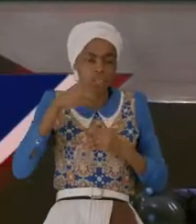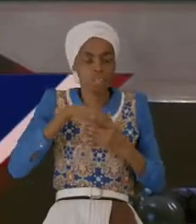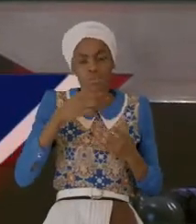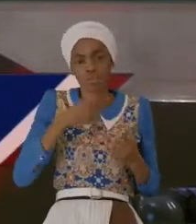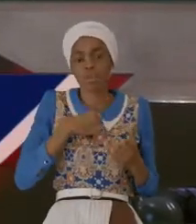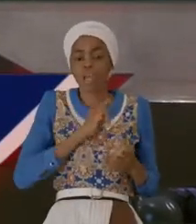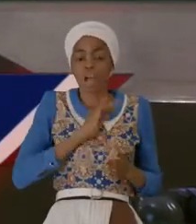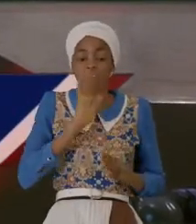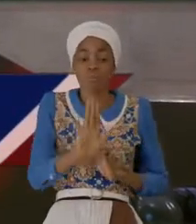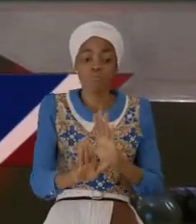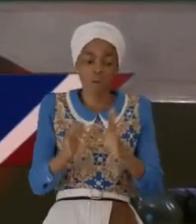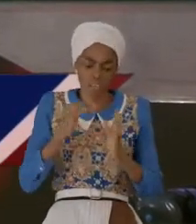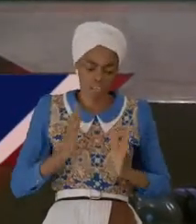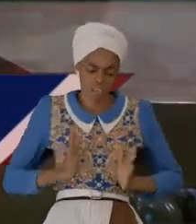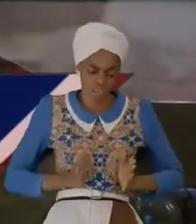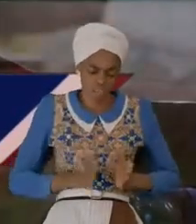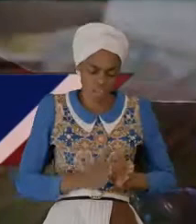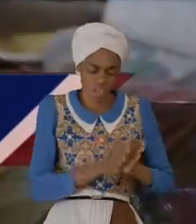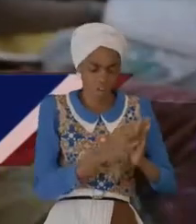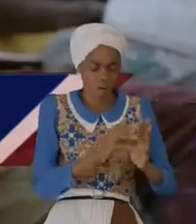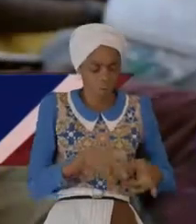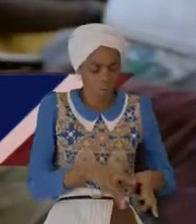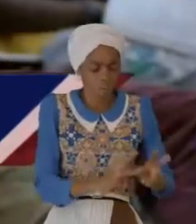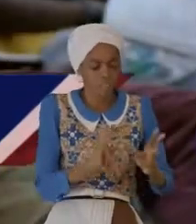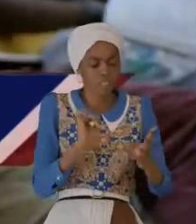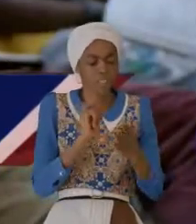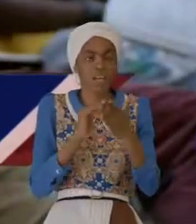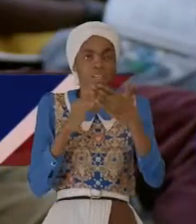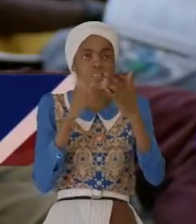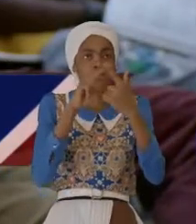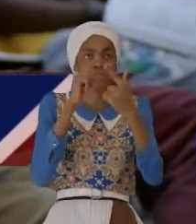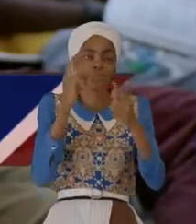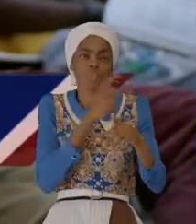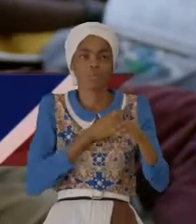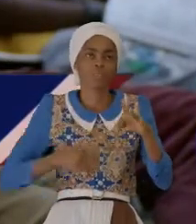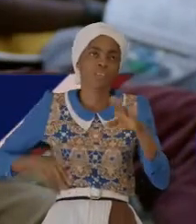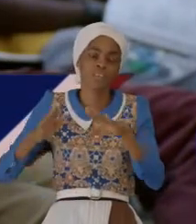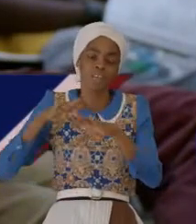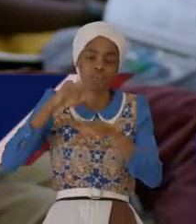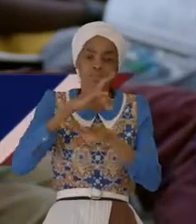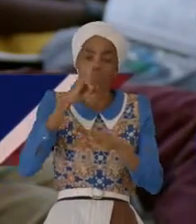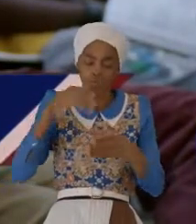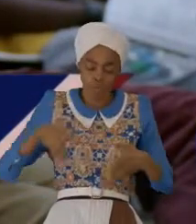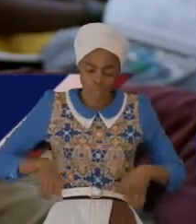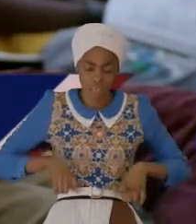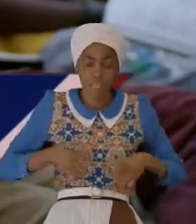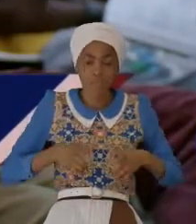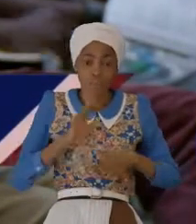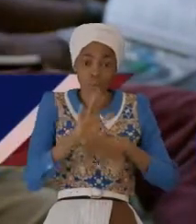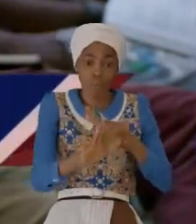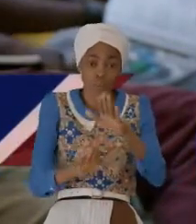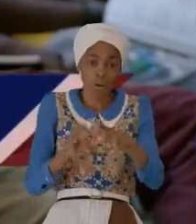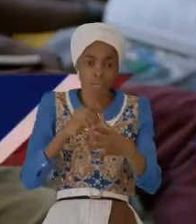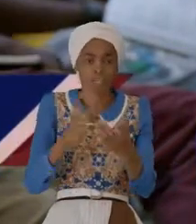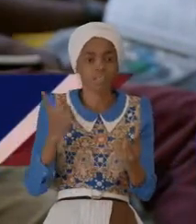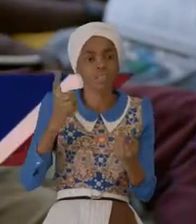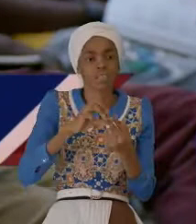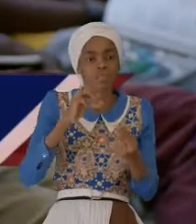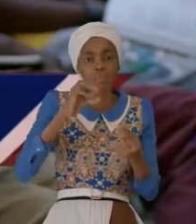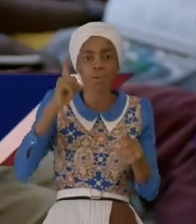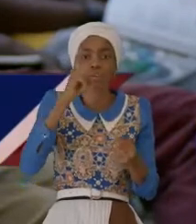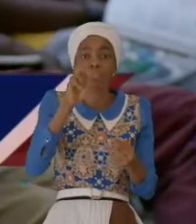paths that leads to the kingdom you walk in the spirit you're totally taken away